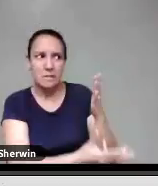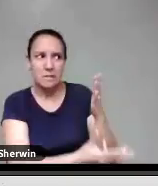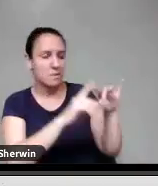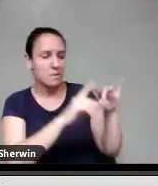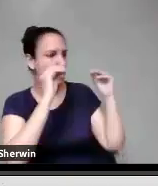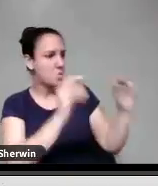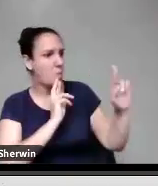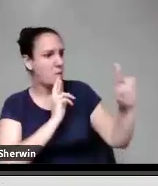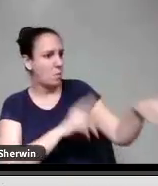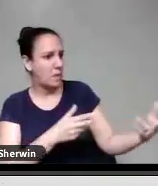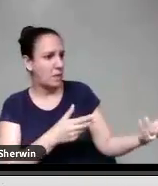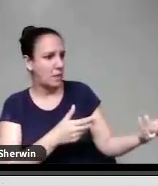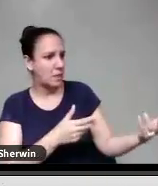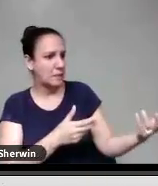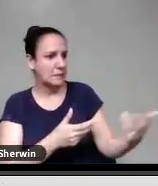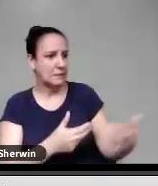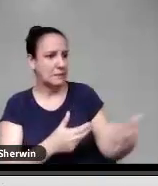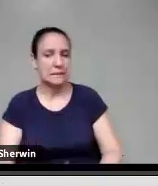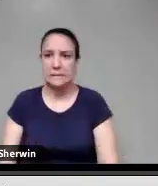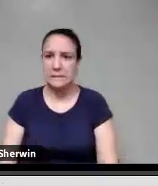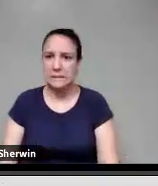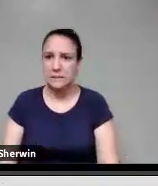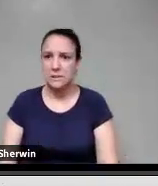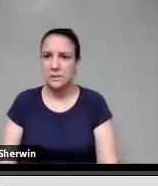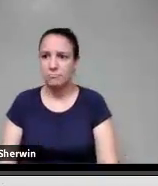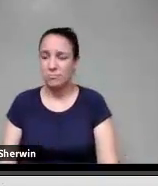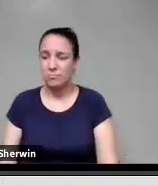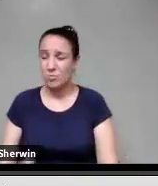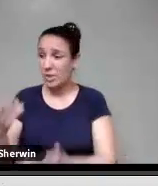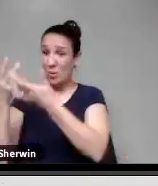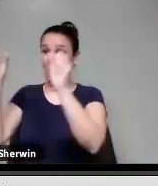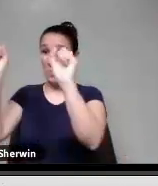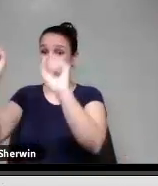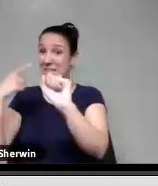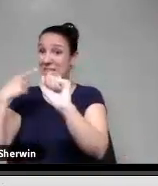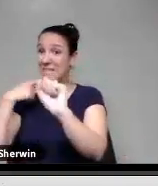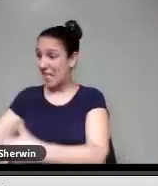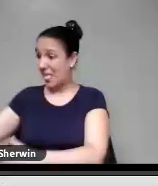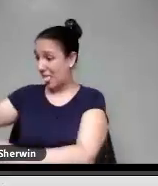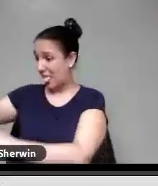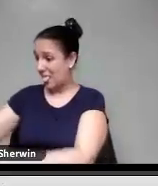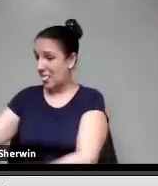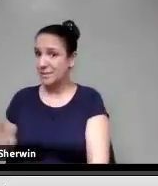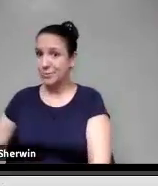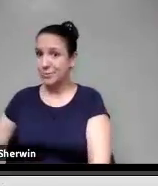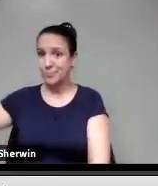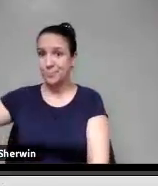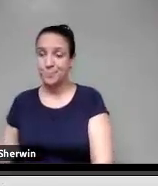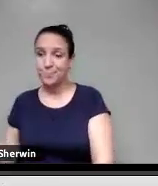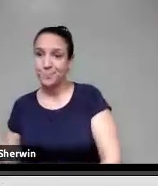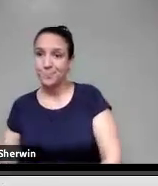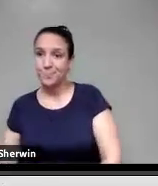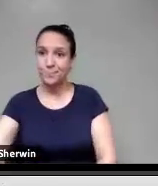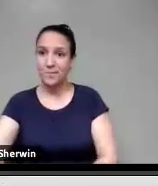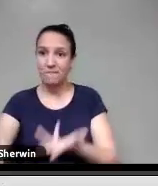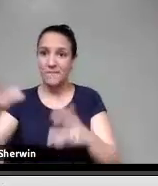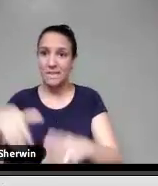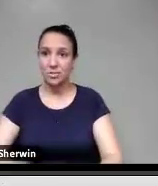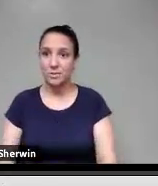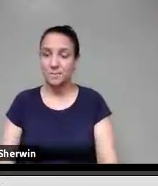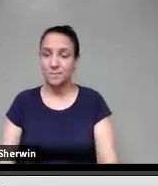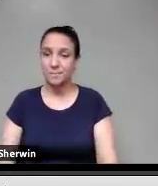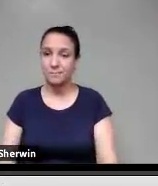back to us. Well, I wasn't going to call him up and say he put it in his desk drawer. So it really was a letdown from a lot of angles, and I never tried it